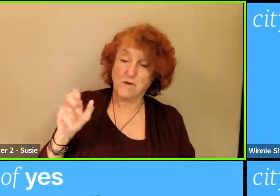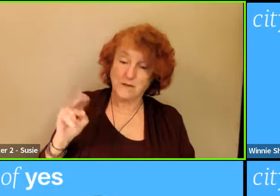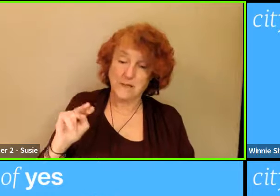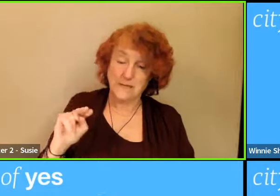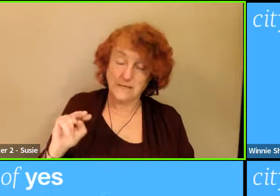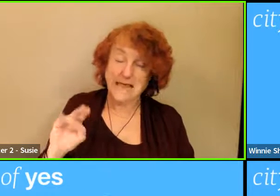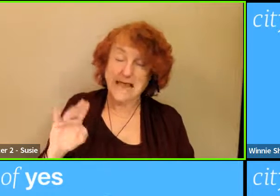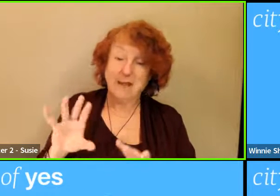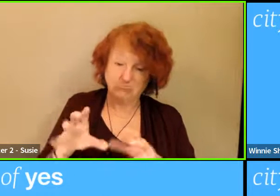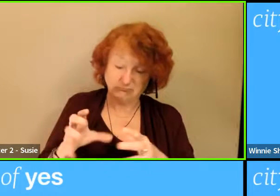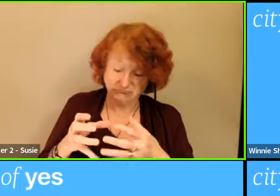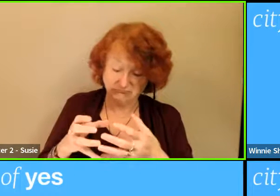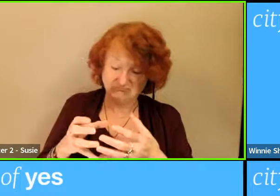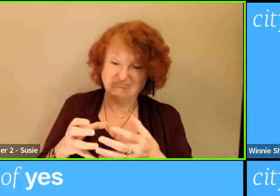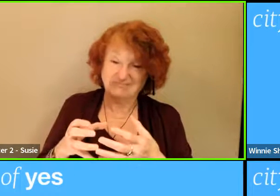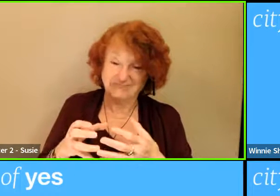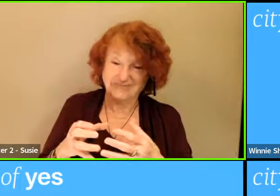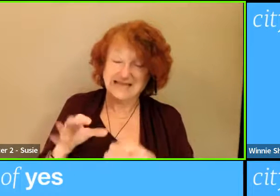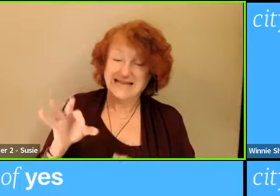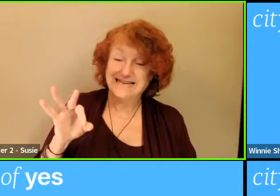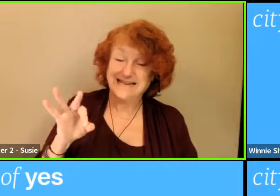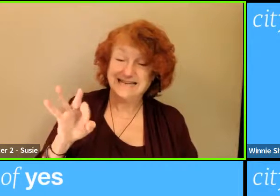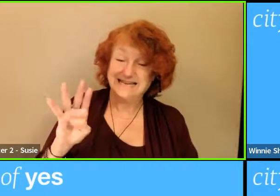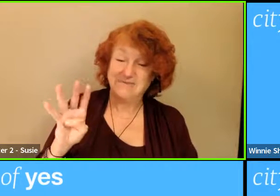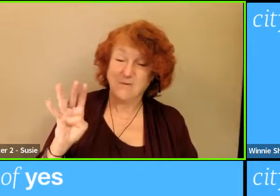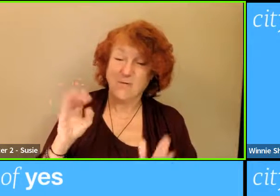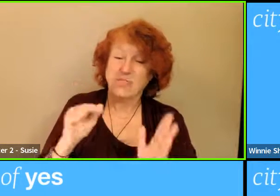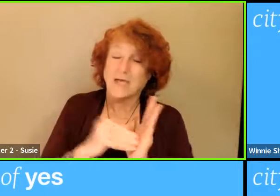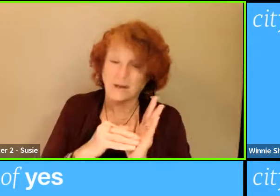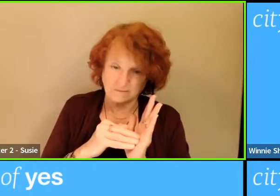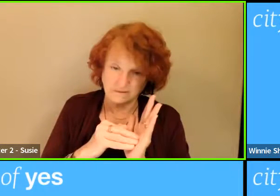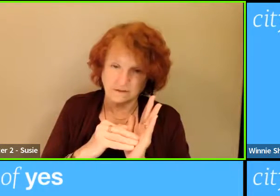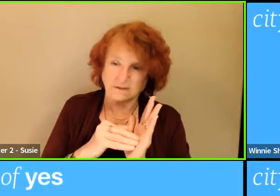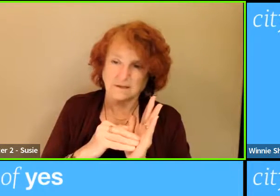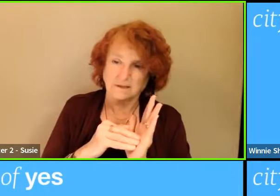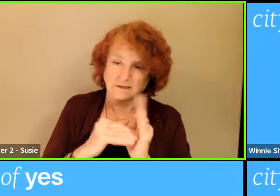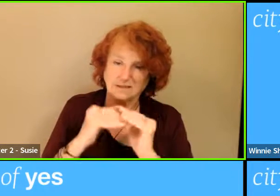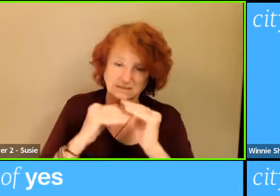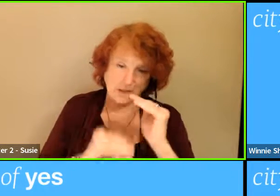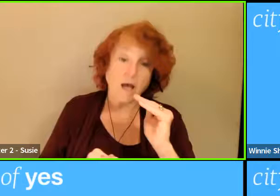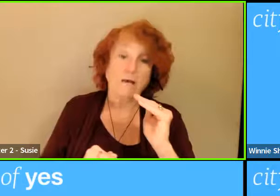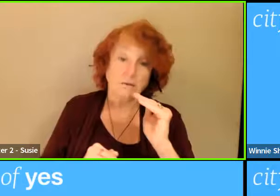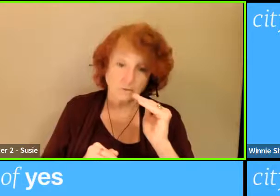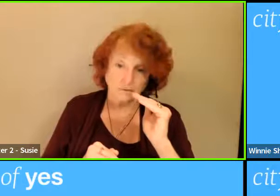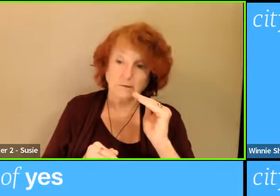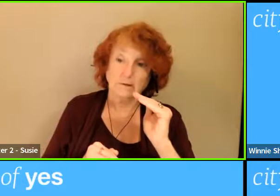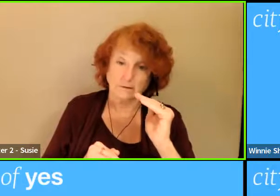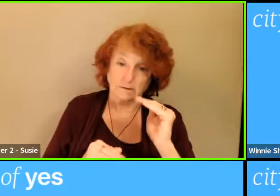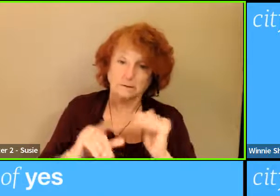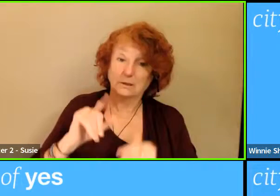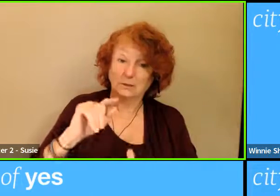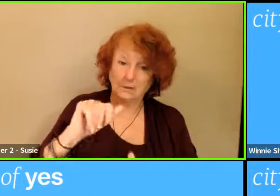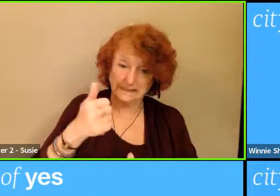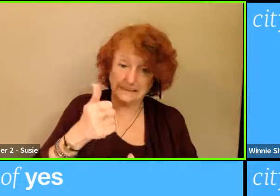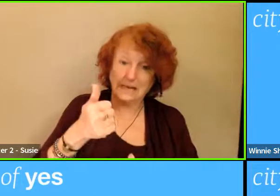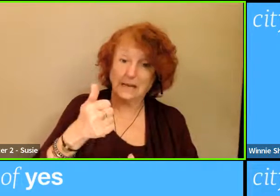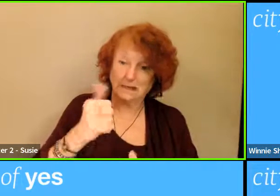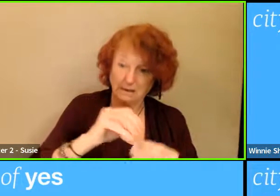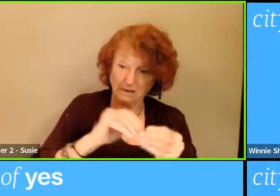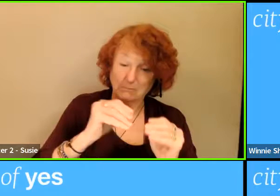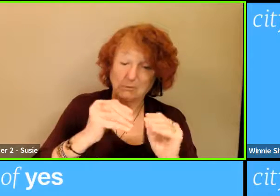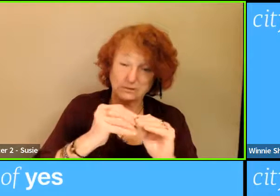of 2022 stands at 94,000, which is below where it was in 2010